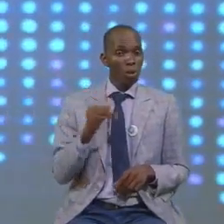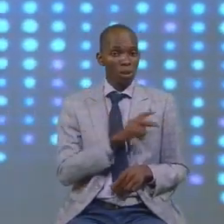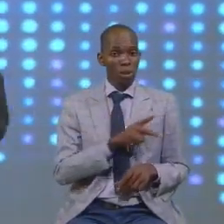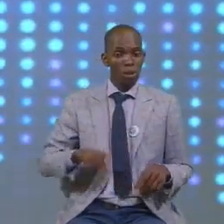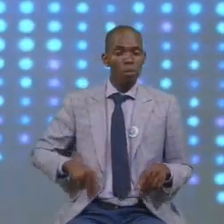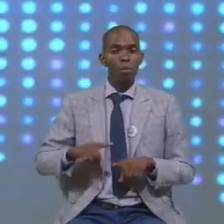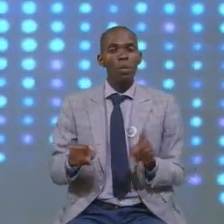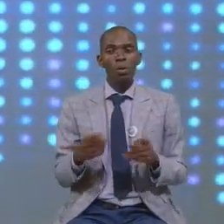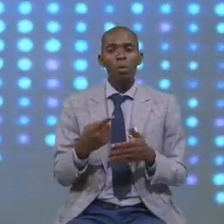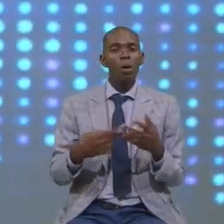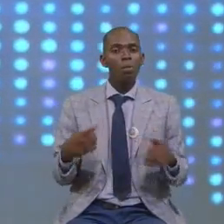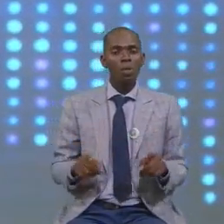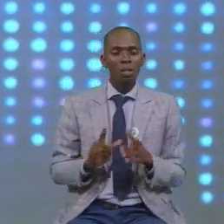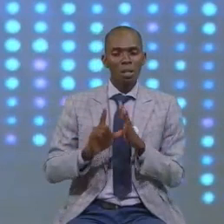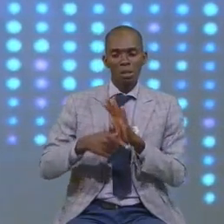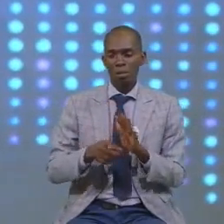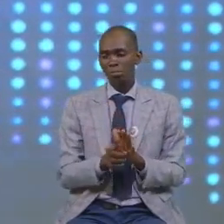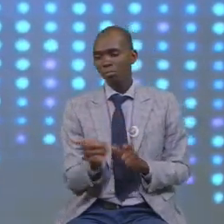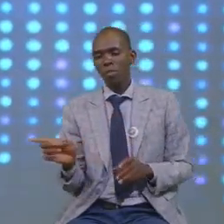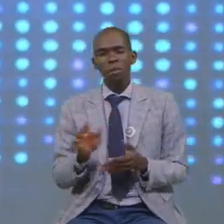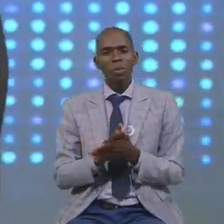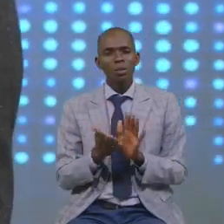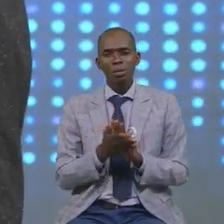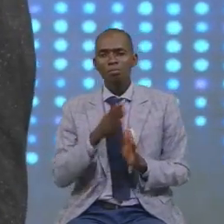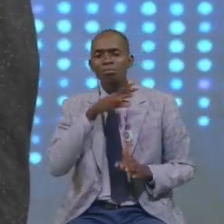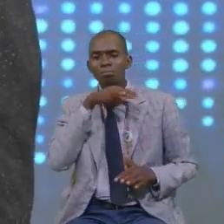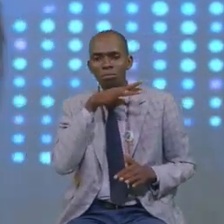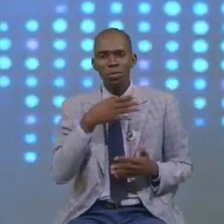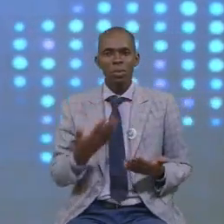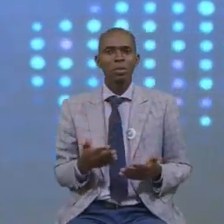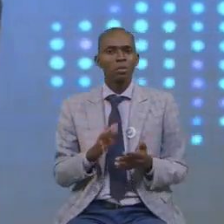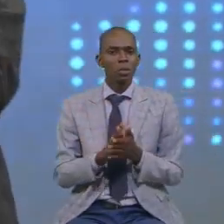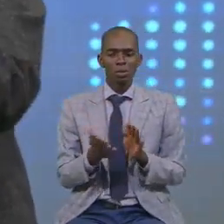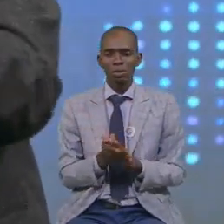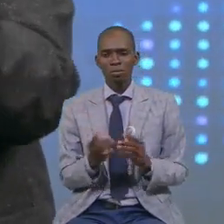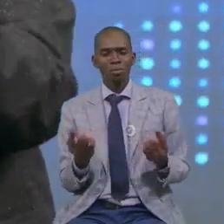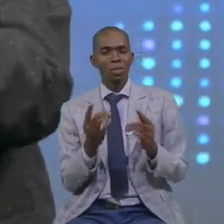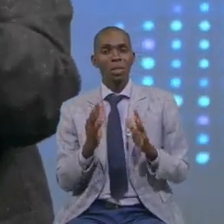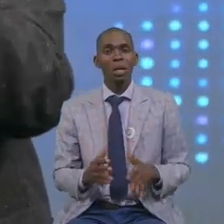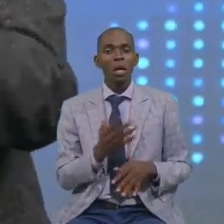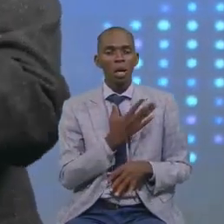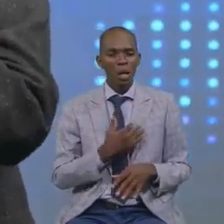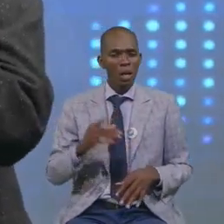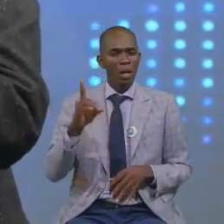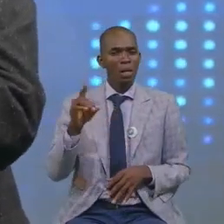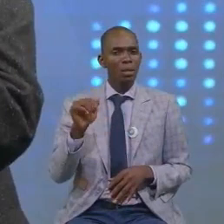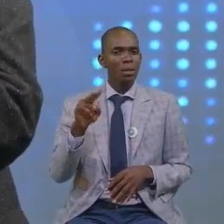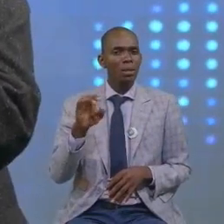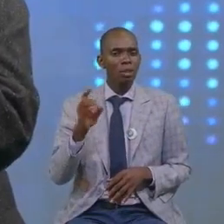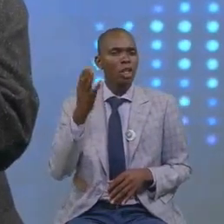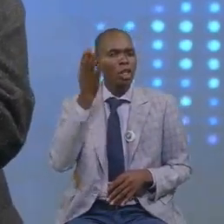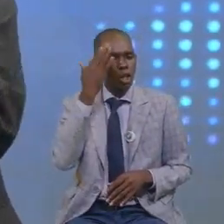prodigal. He became polluted. He became perverted. And he knew he could not